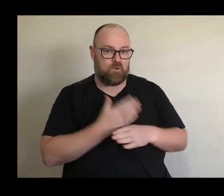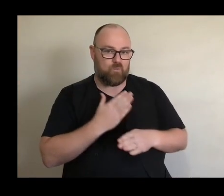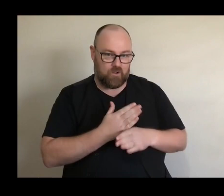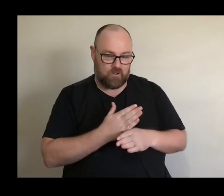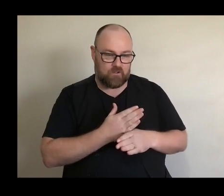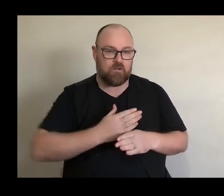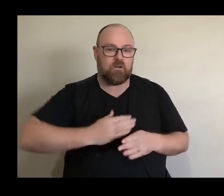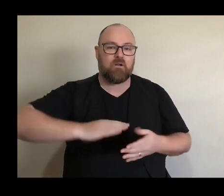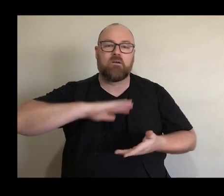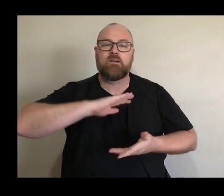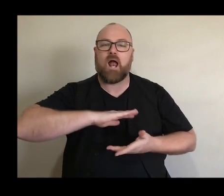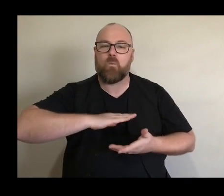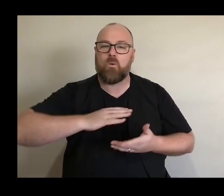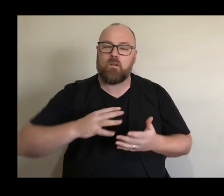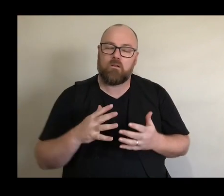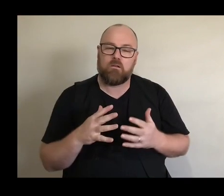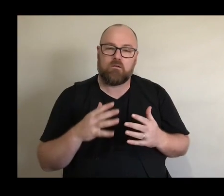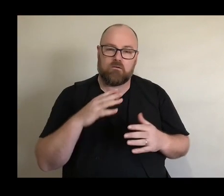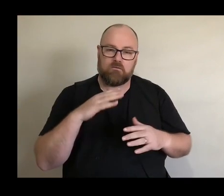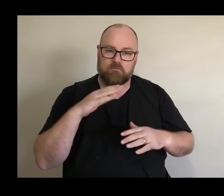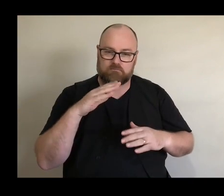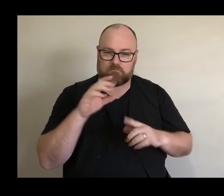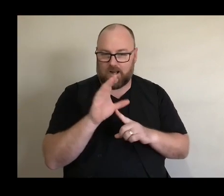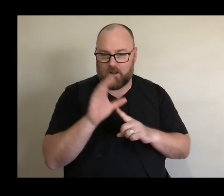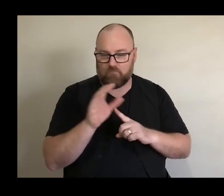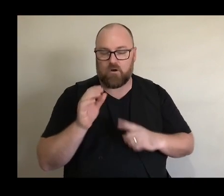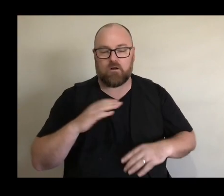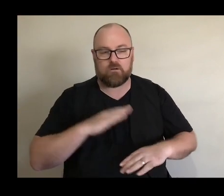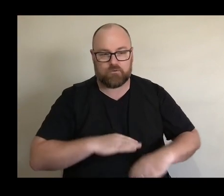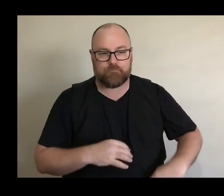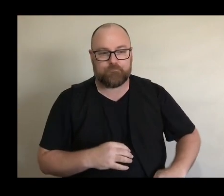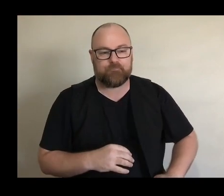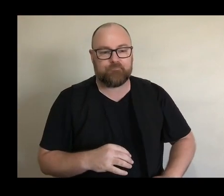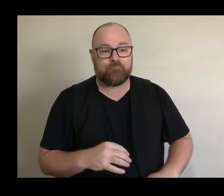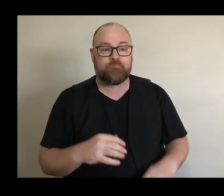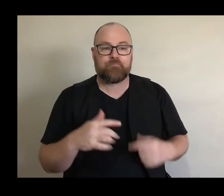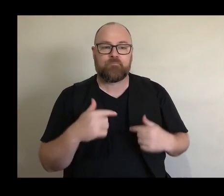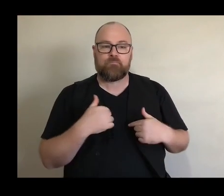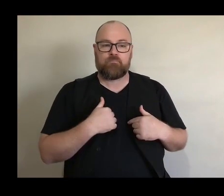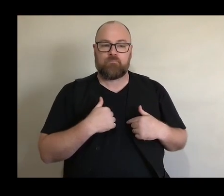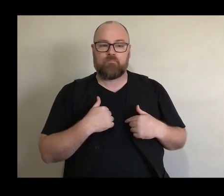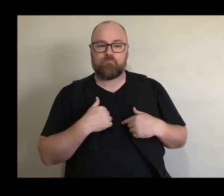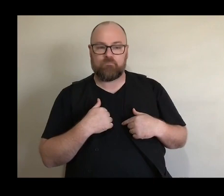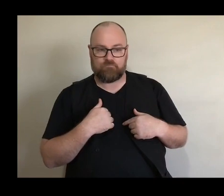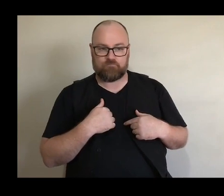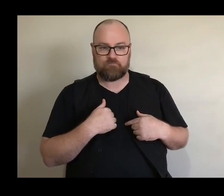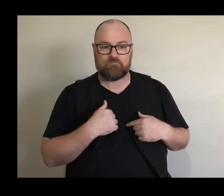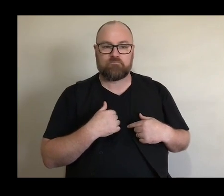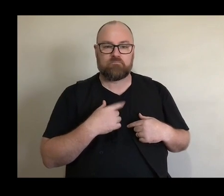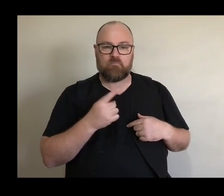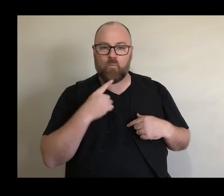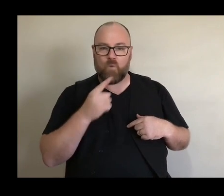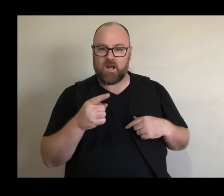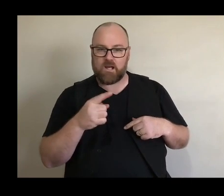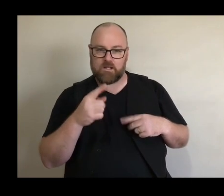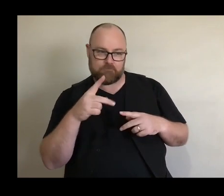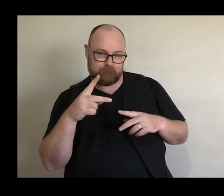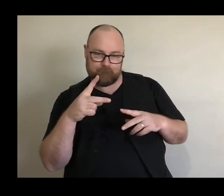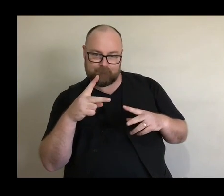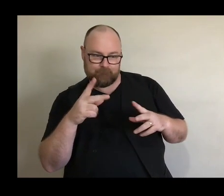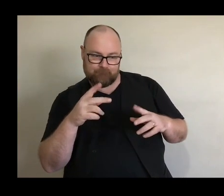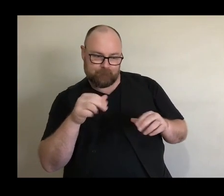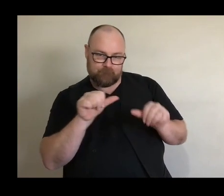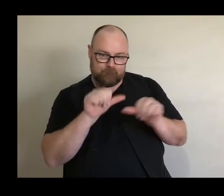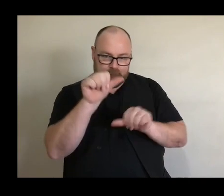country, and we decided to cut them to length, or some of them were already cut to length, and we placed them